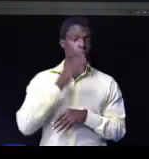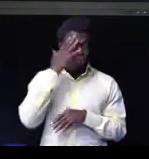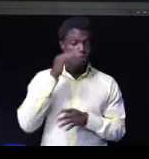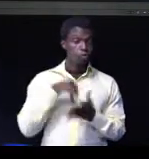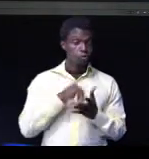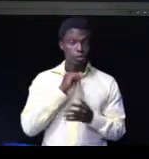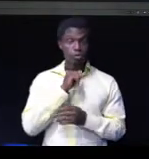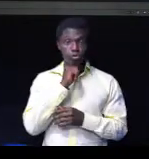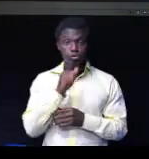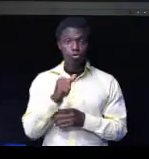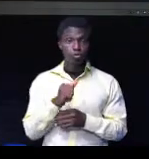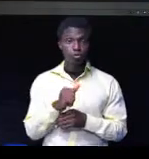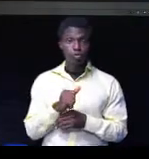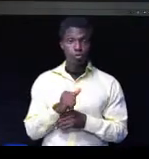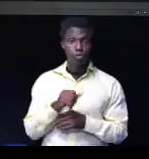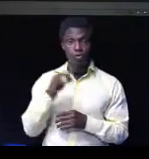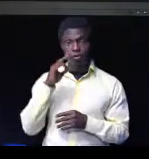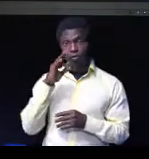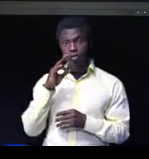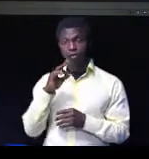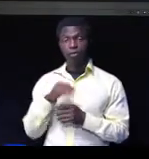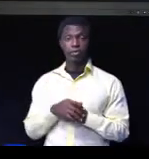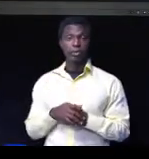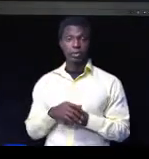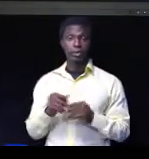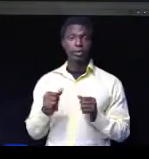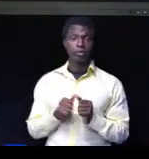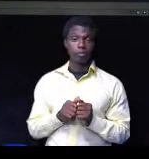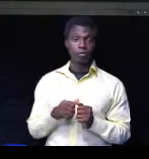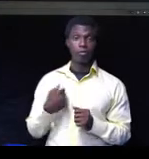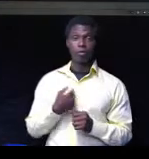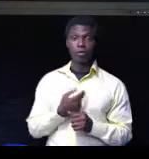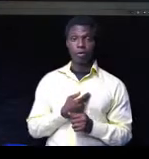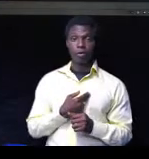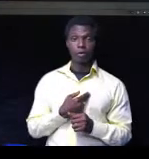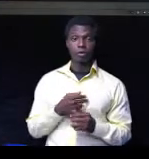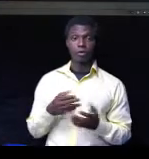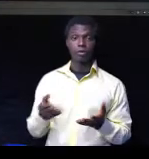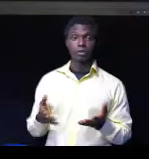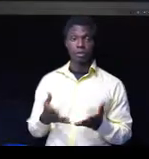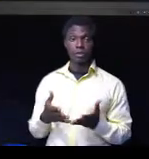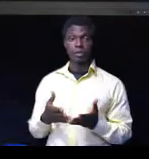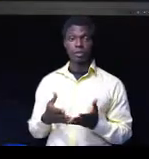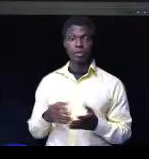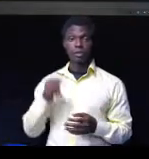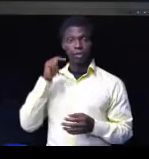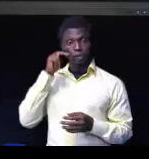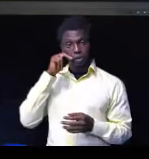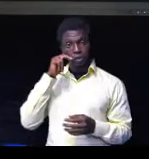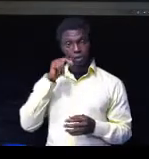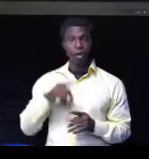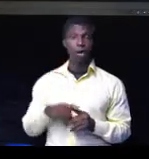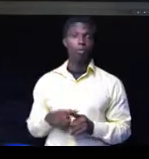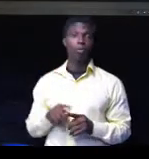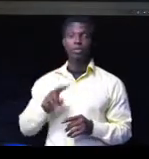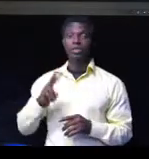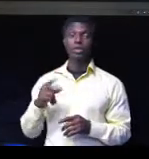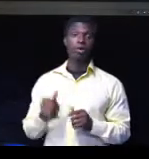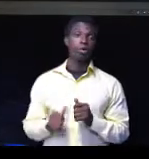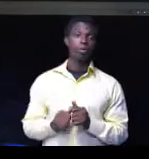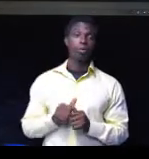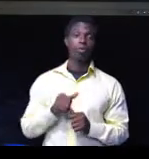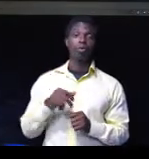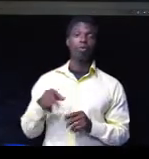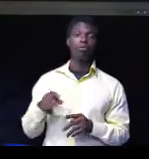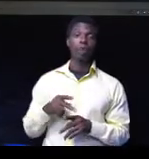especially in Nigeria, but let me tell you the real fact, it is the second most practiced sport worldwide